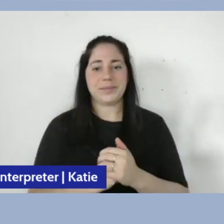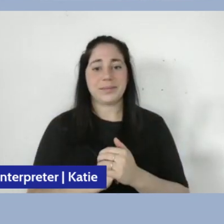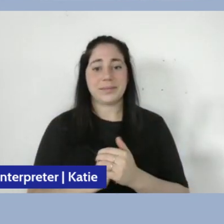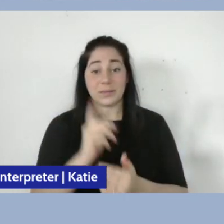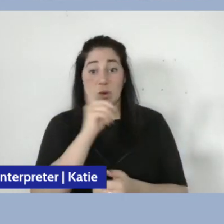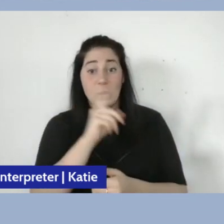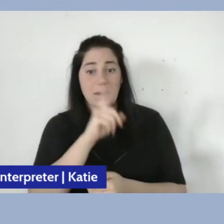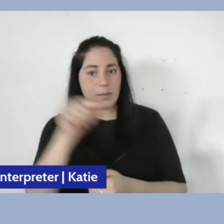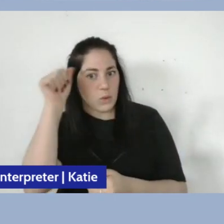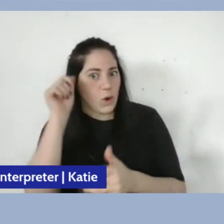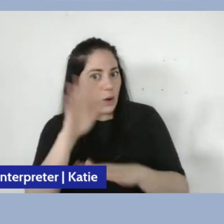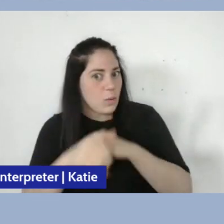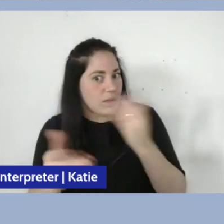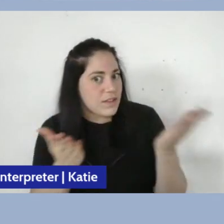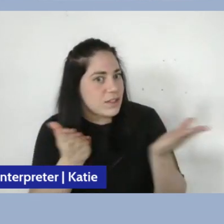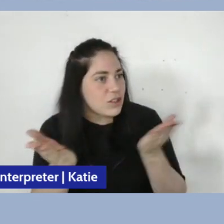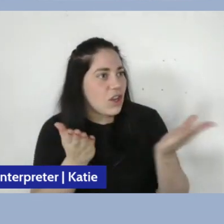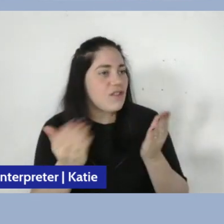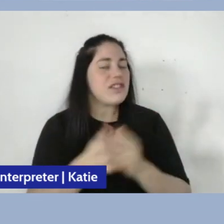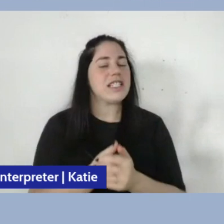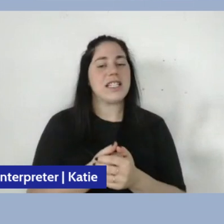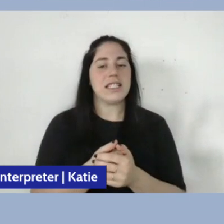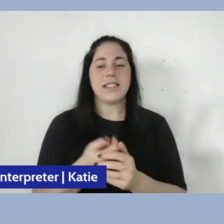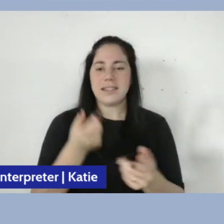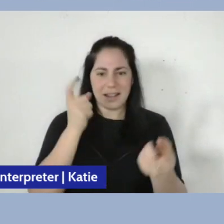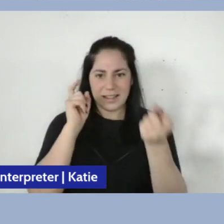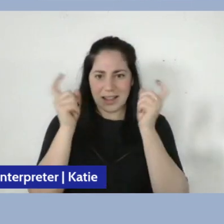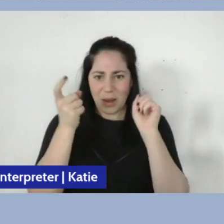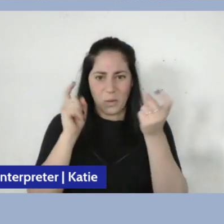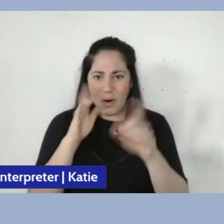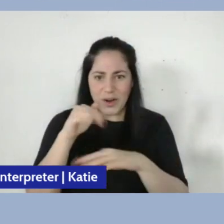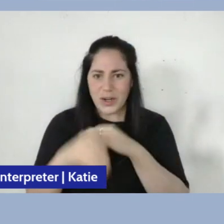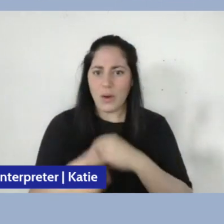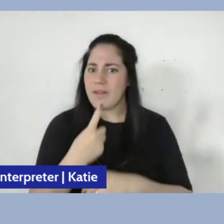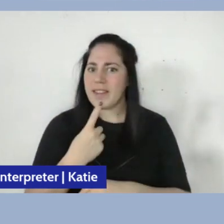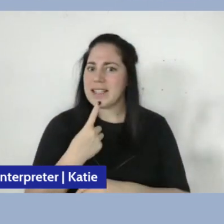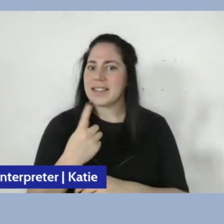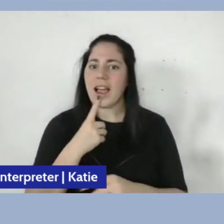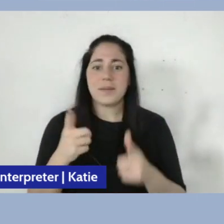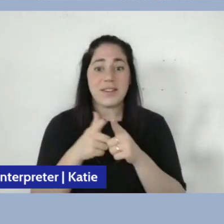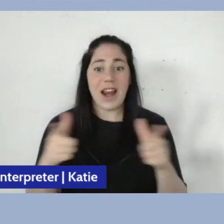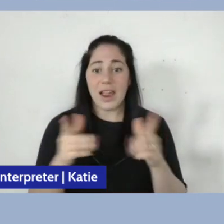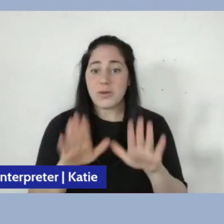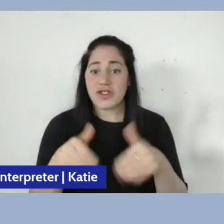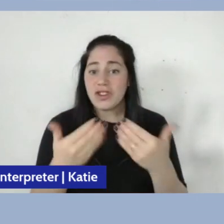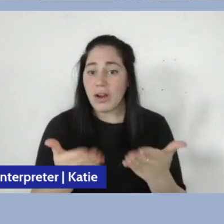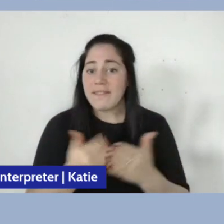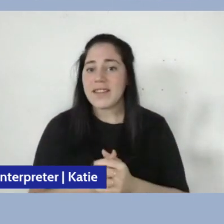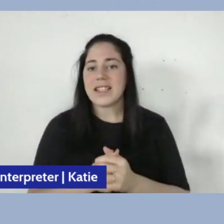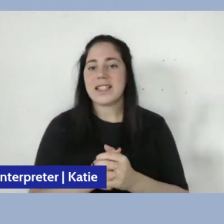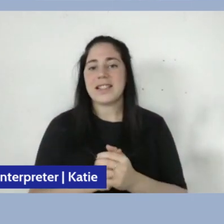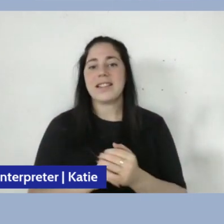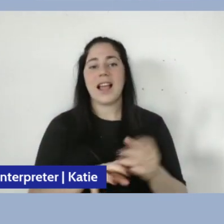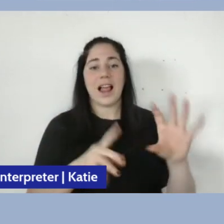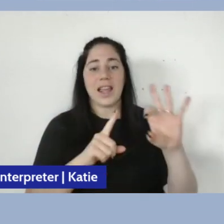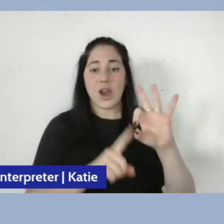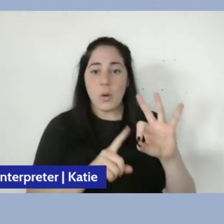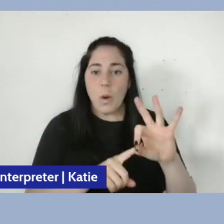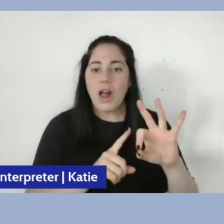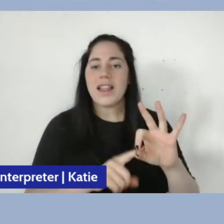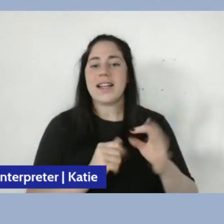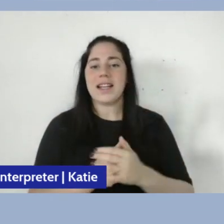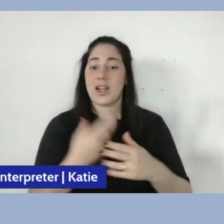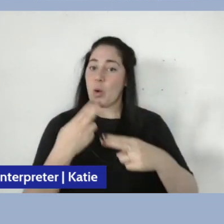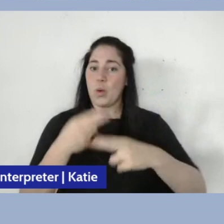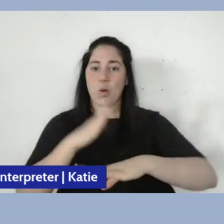the services? Are there concerns about the types of languages offered potentially? Are there quality or timeliness kind of things that